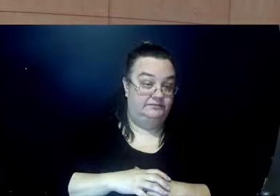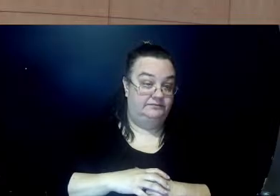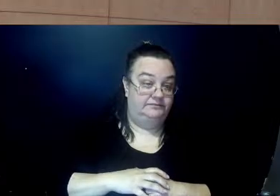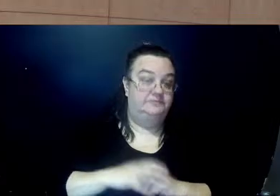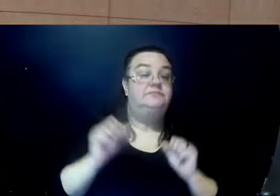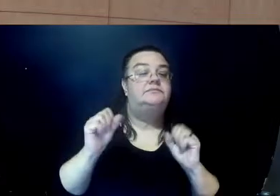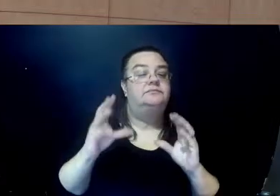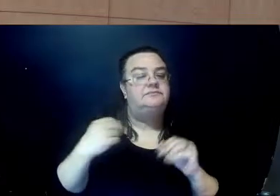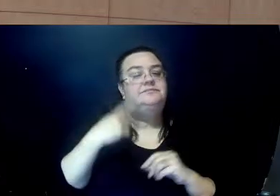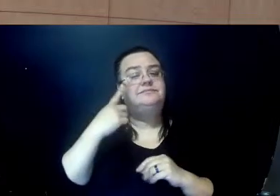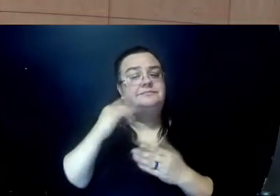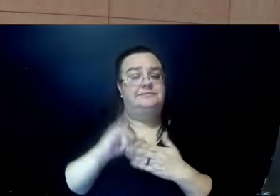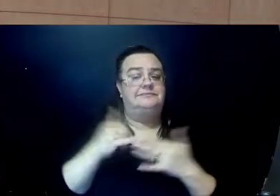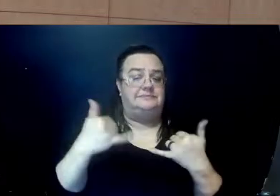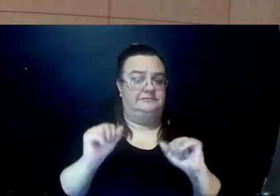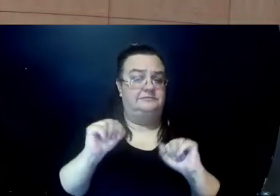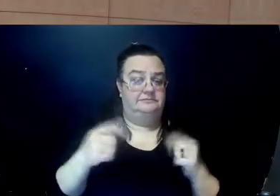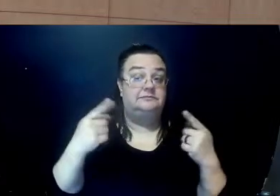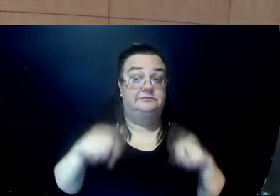So I think it can still happen here.